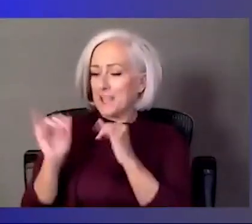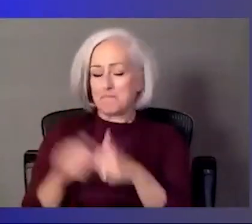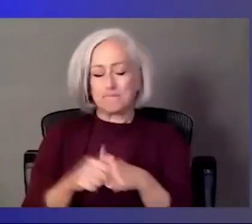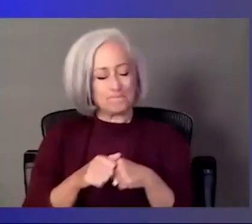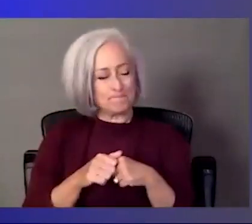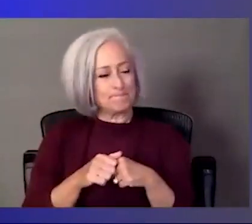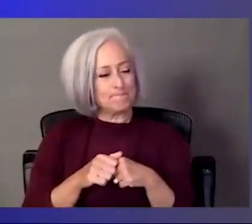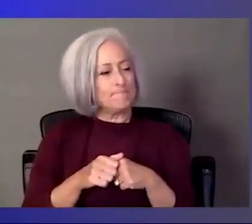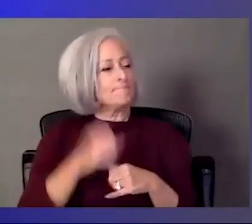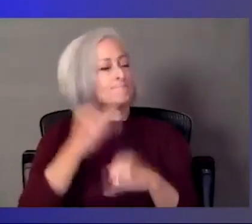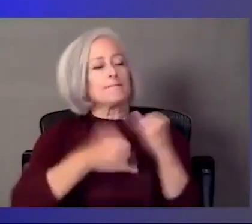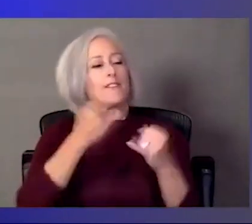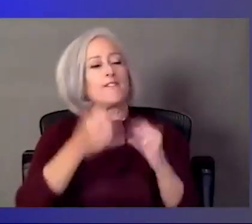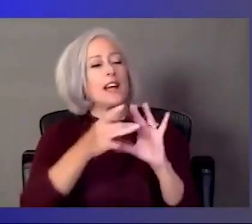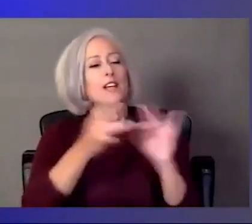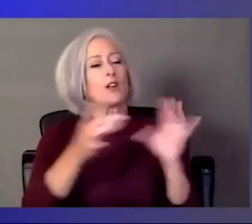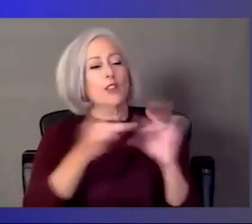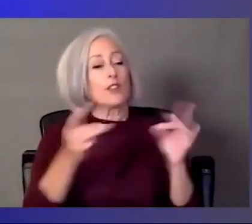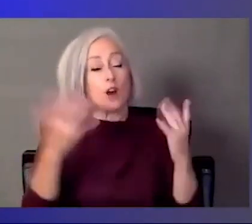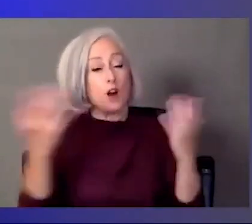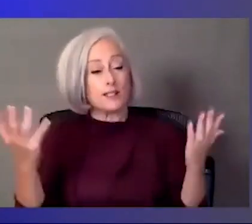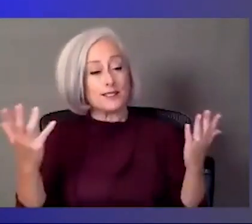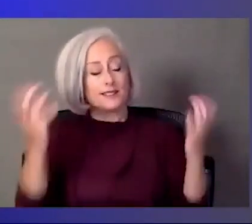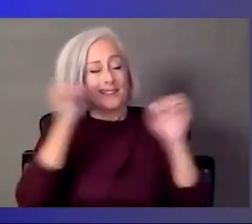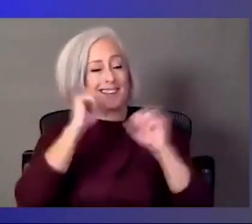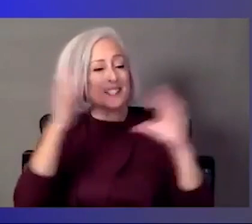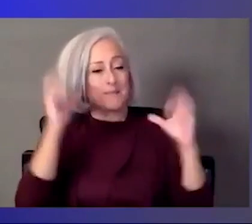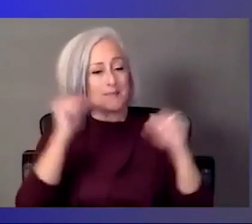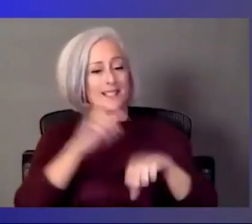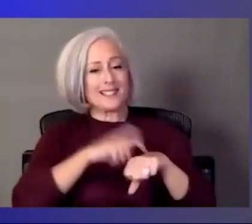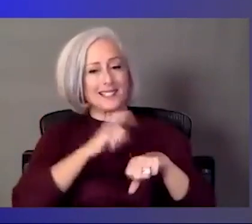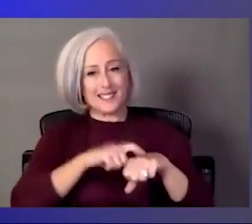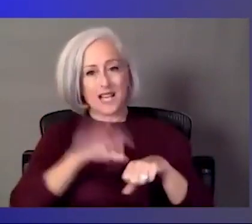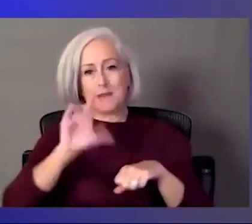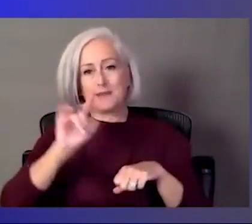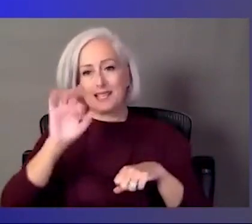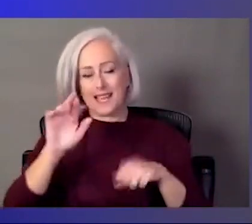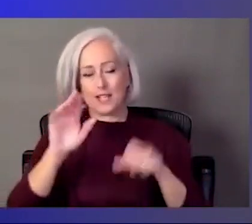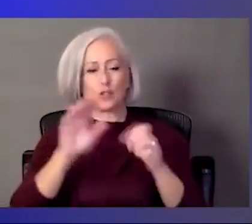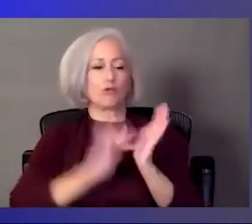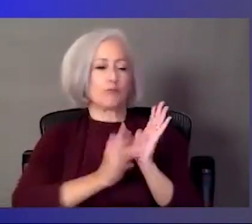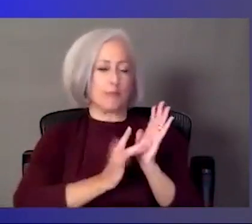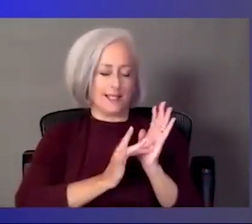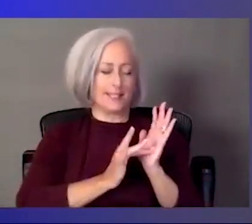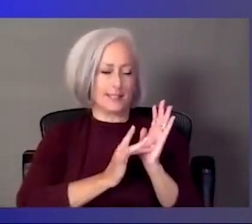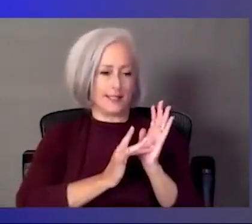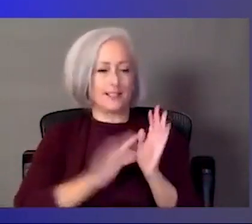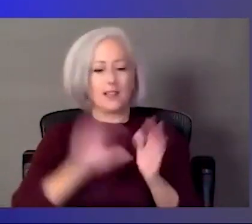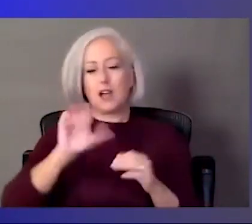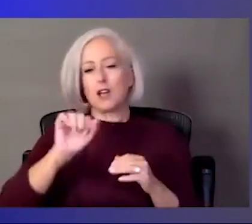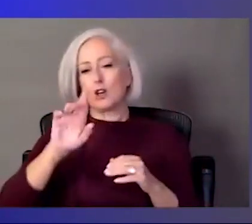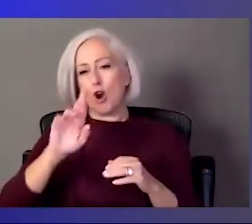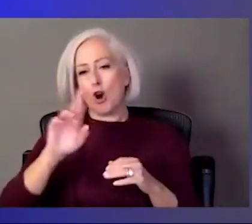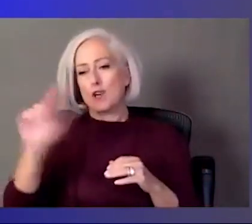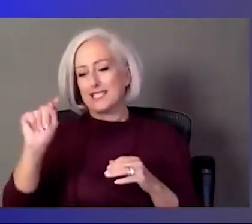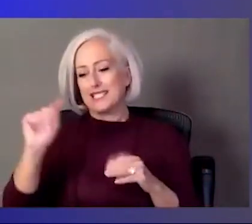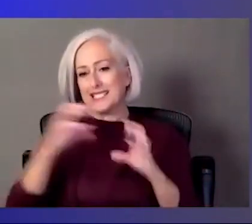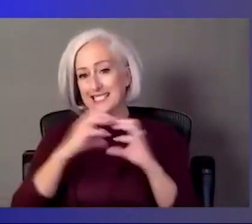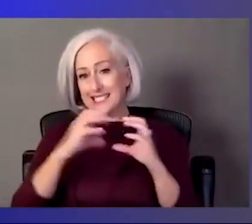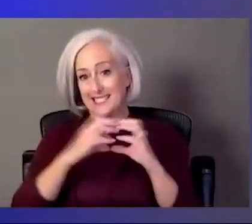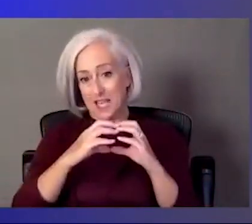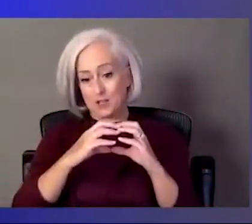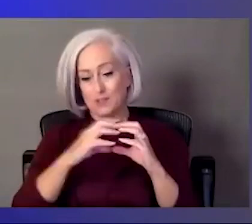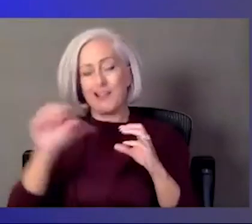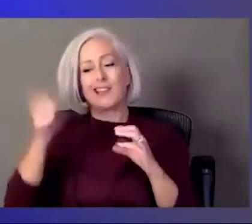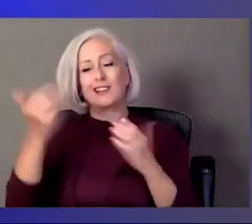thoughts are: it's an extraordinarily promising time in cancer medicine. CAR T cells and plus a whole lot more